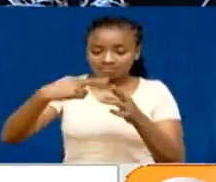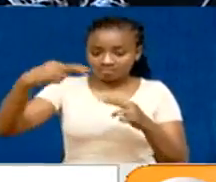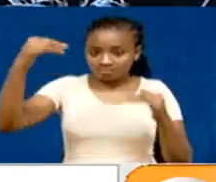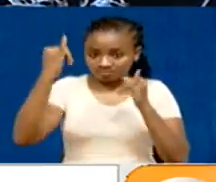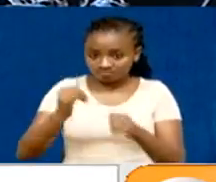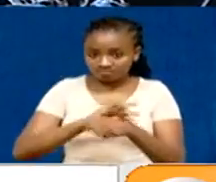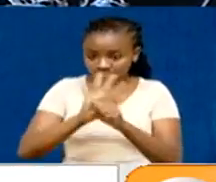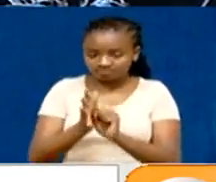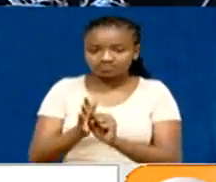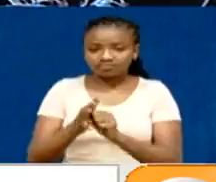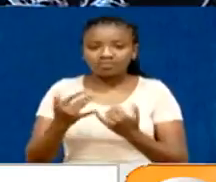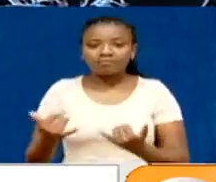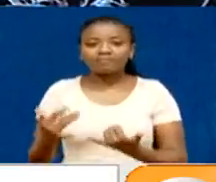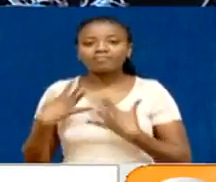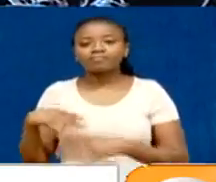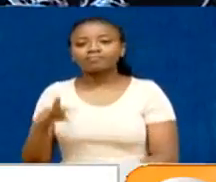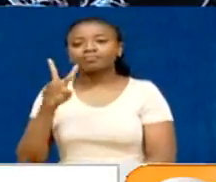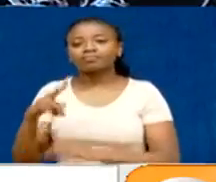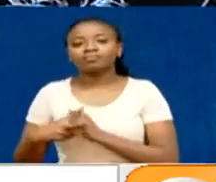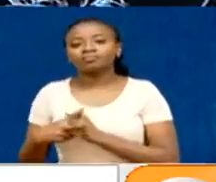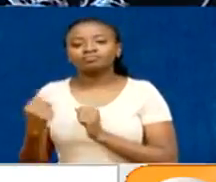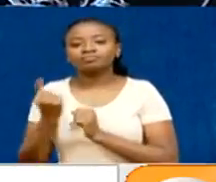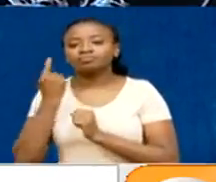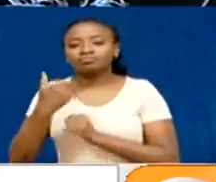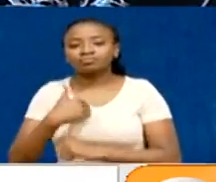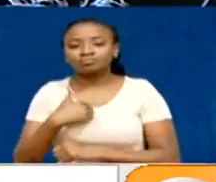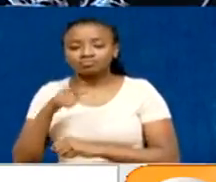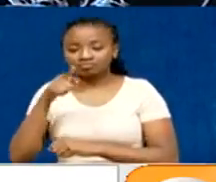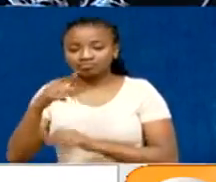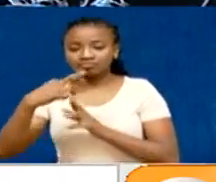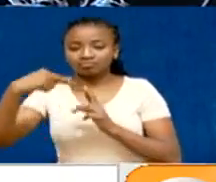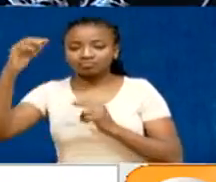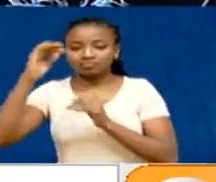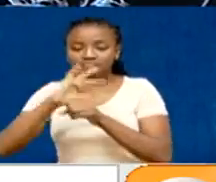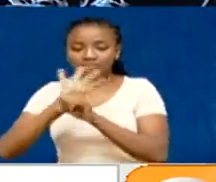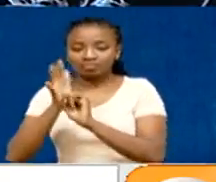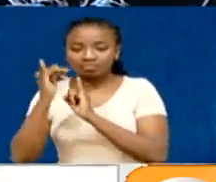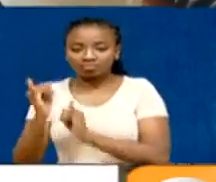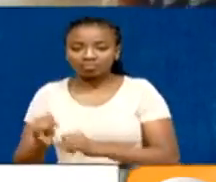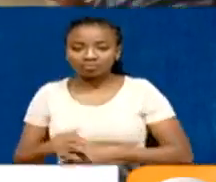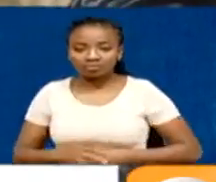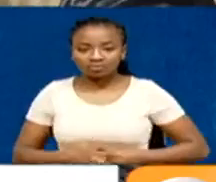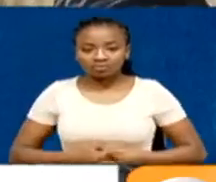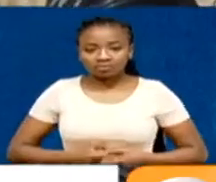now stand at 27. Here now is Alpha Stagat with the details.